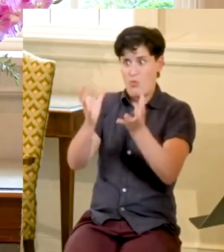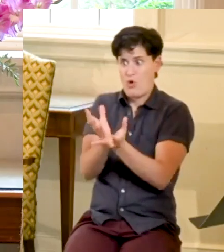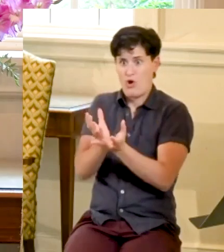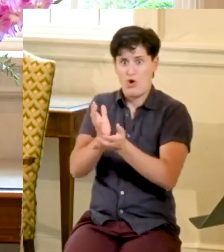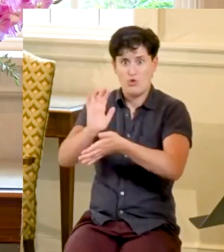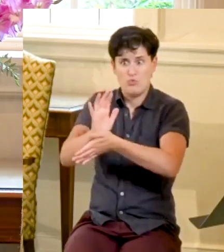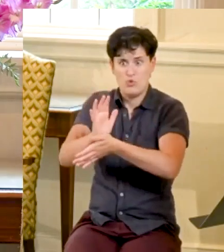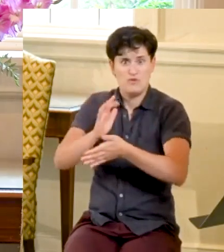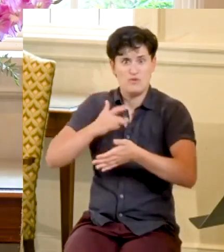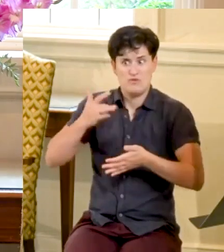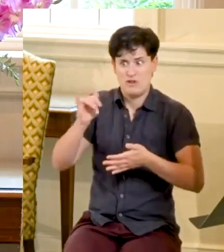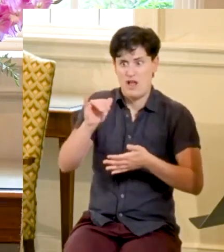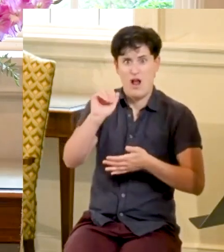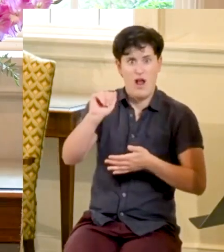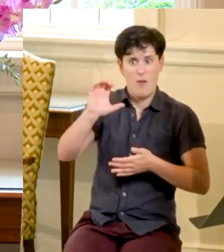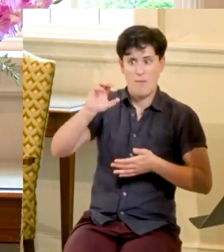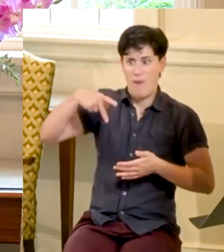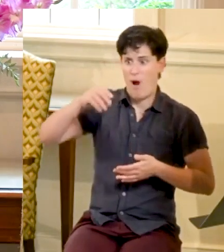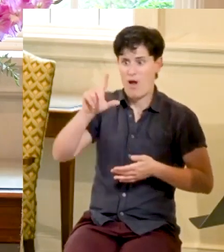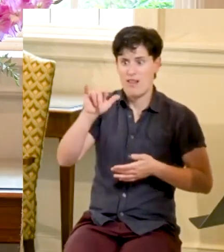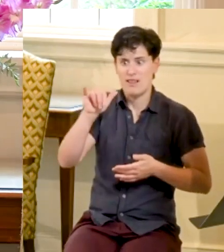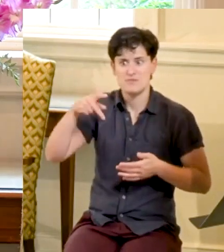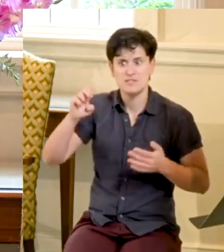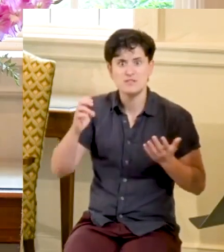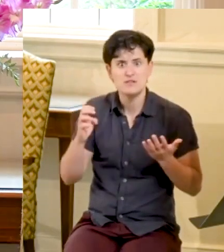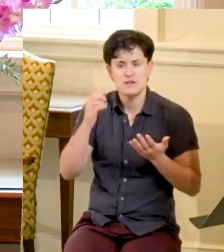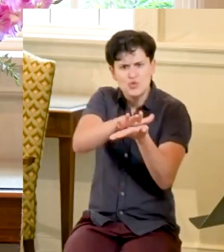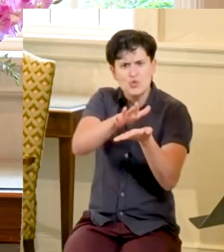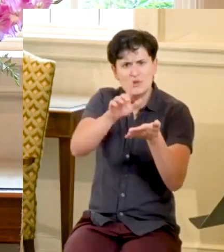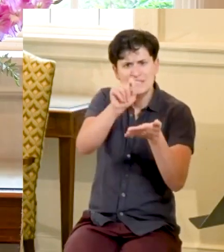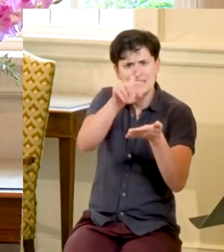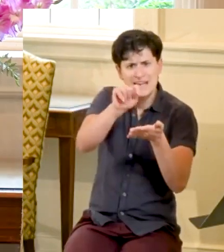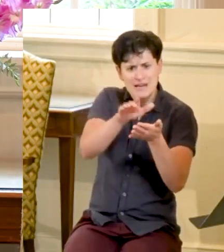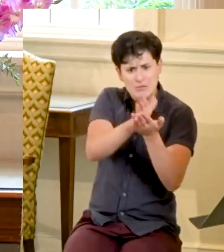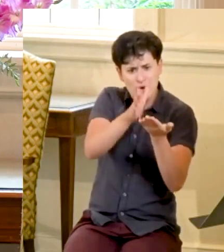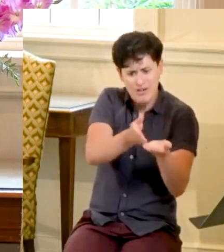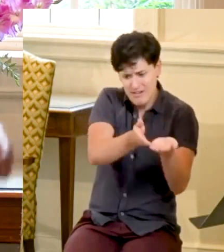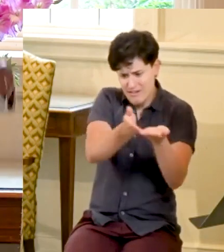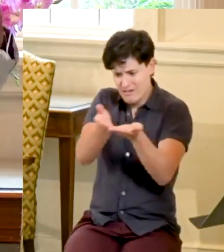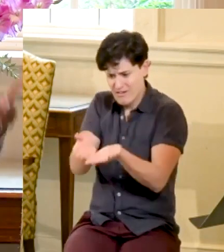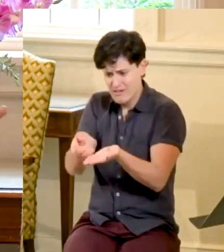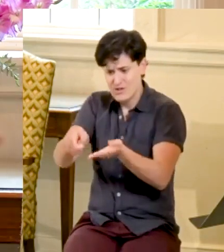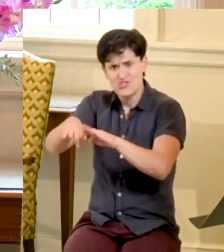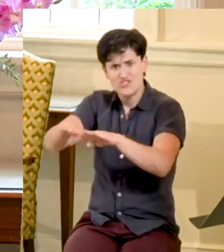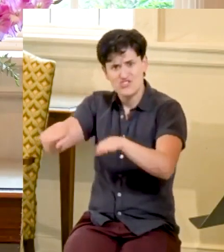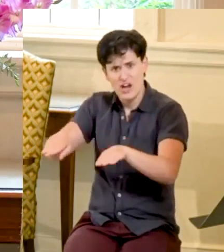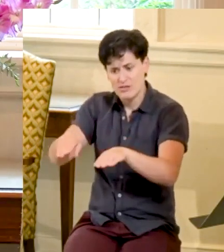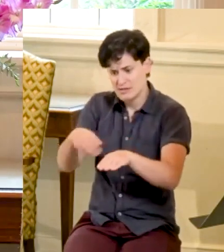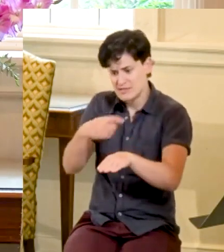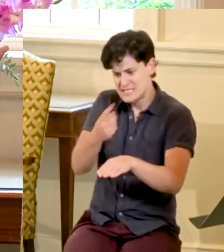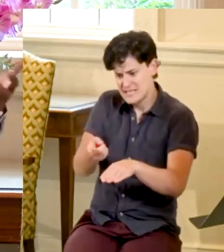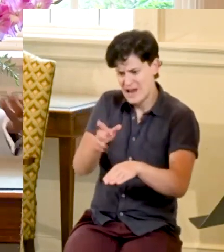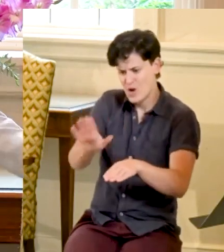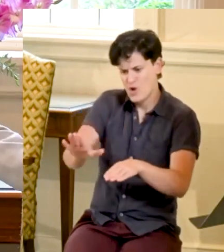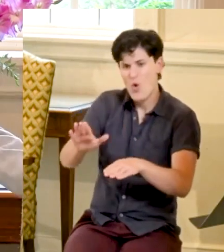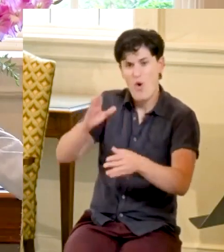Imagine, if you will, a school textbook handed to your child saying that their ancestors